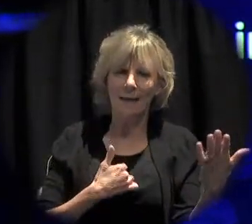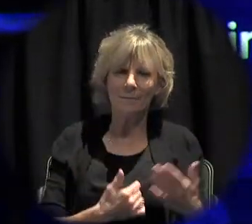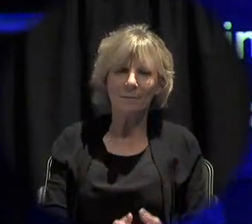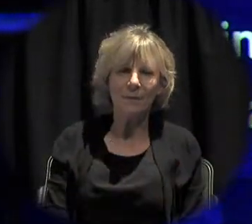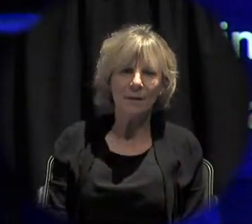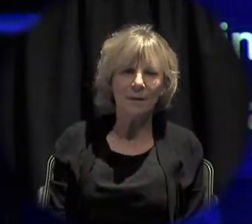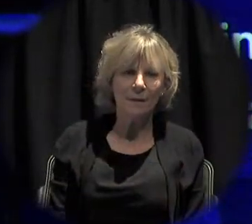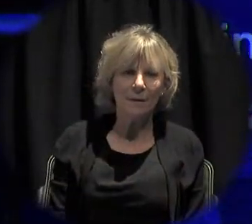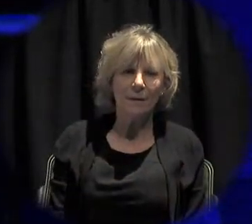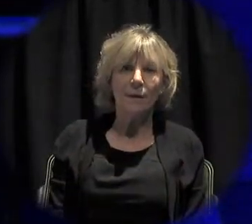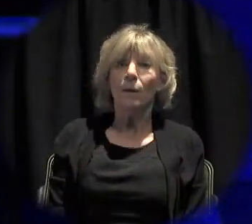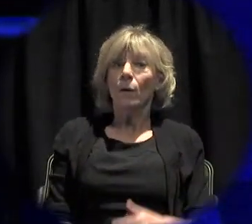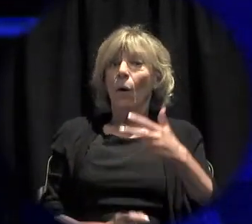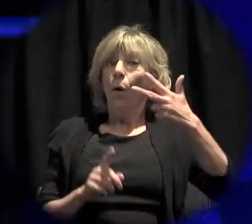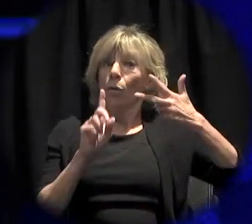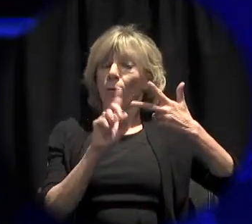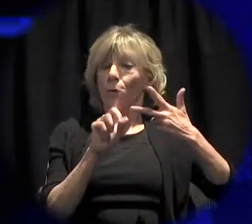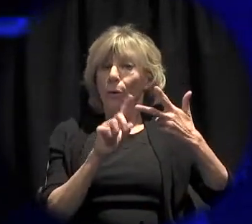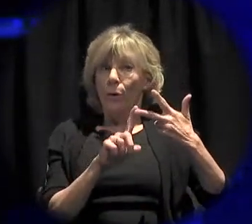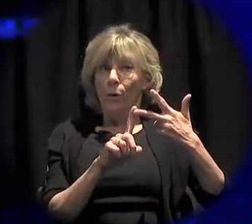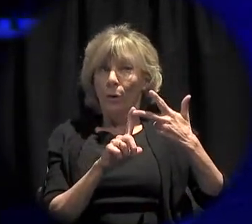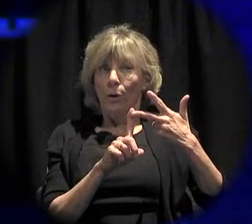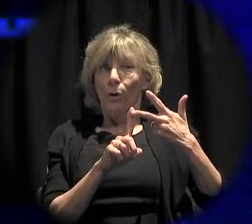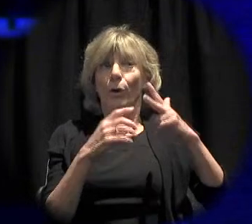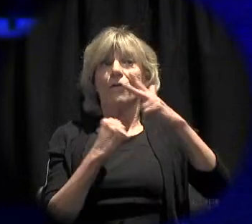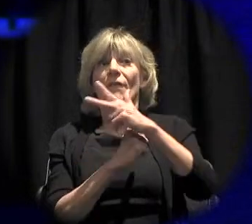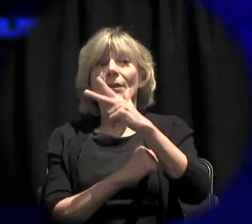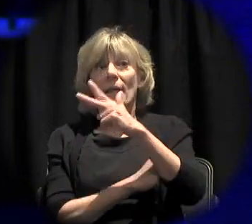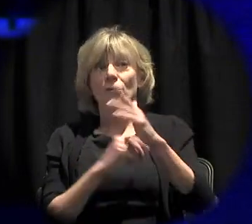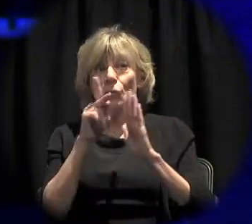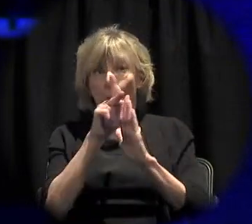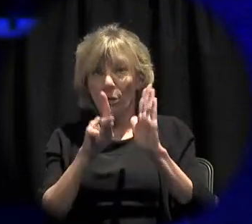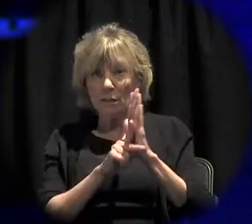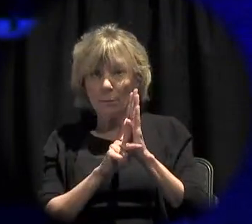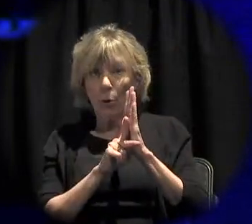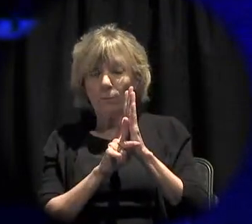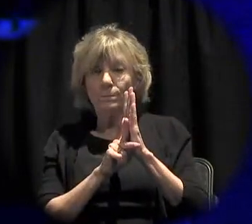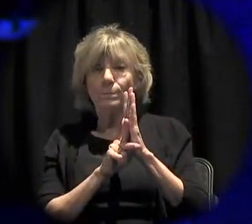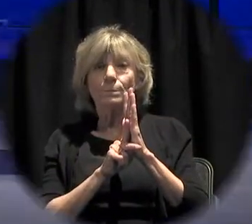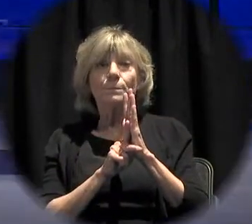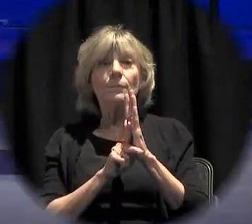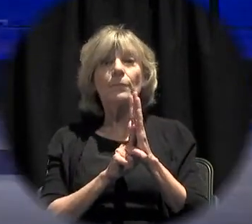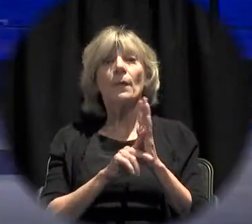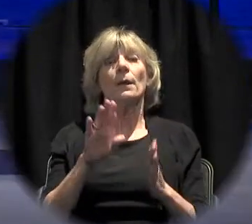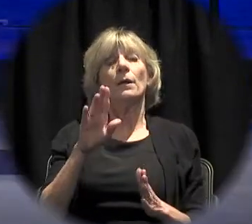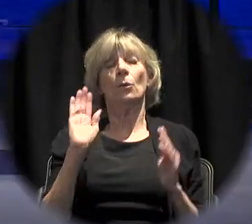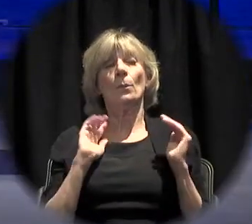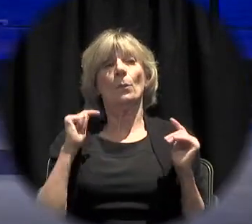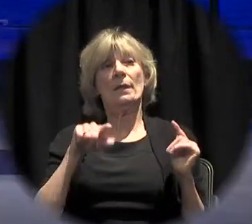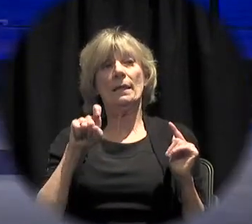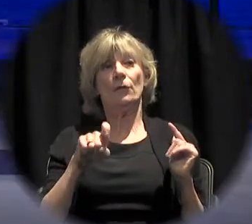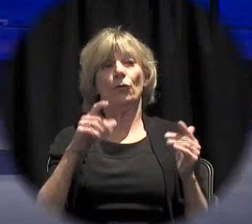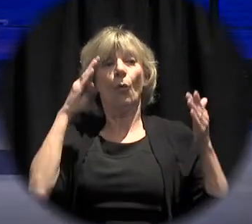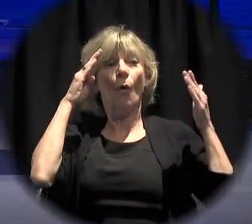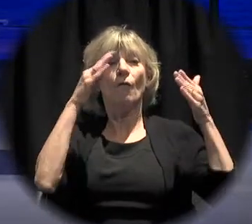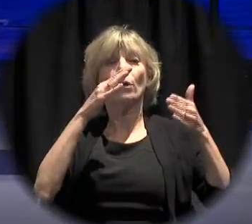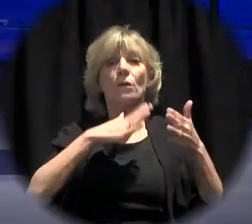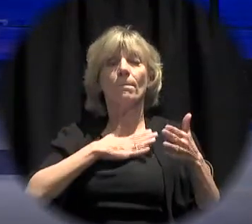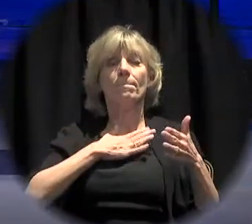And that really brings us to our third foundational principle, to focus on my growth before my child's